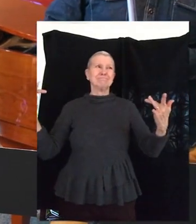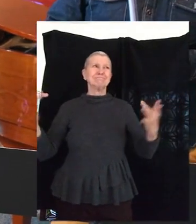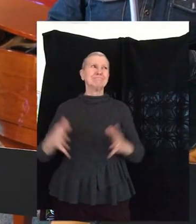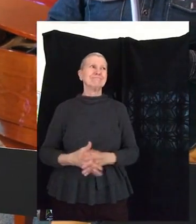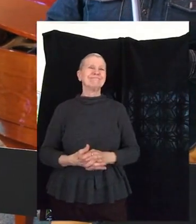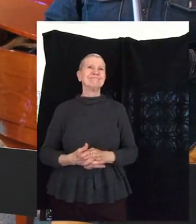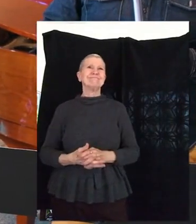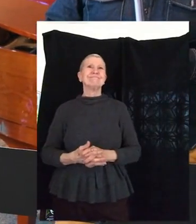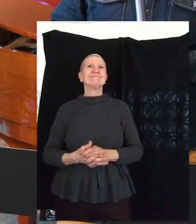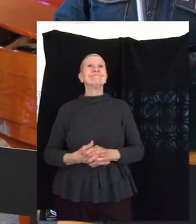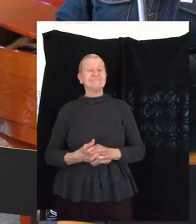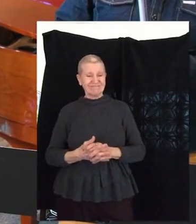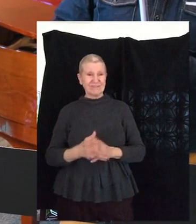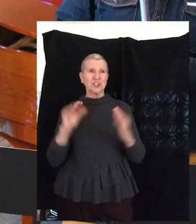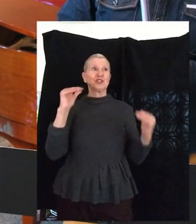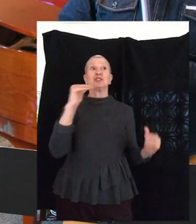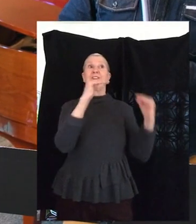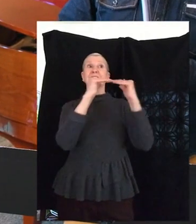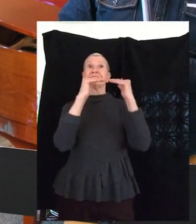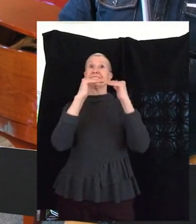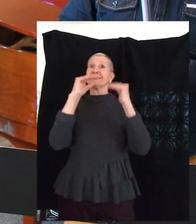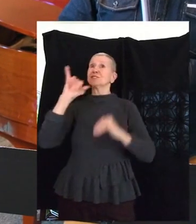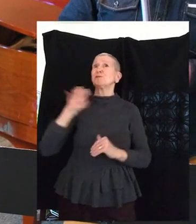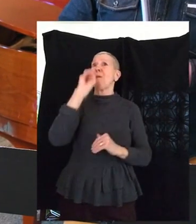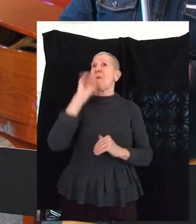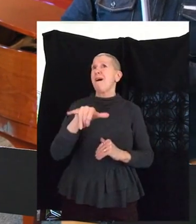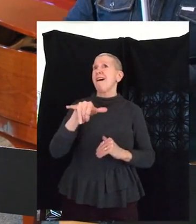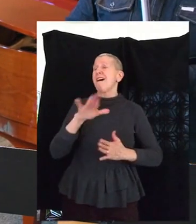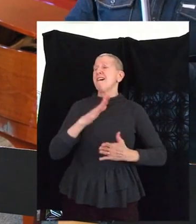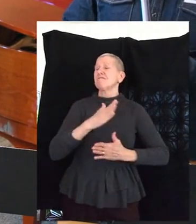justice, justice and joy. Justice and joy.